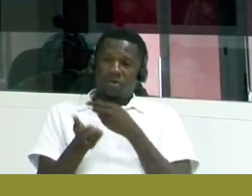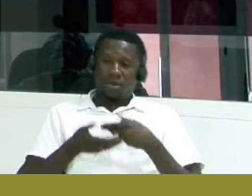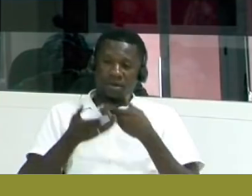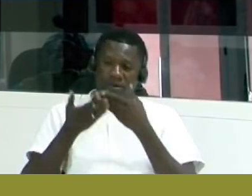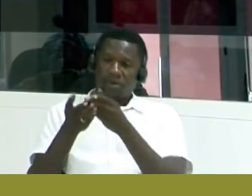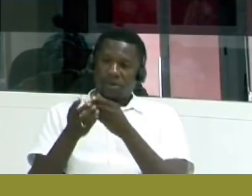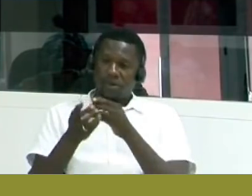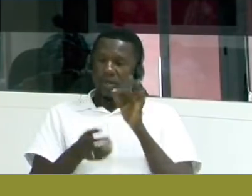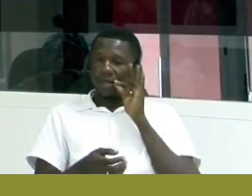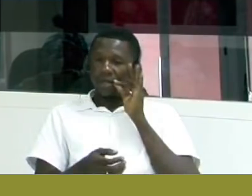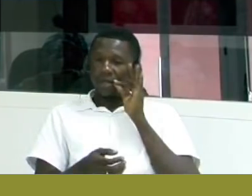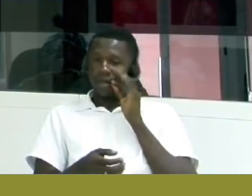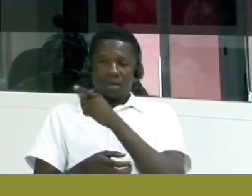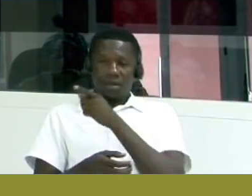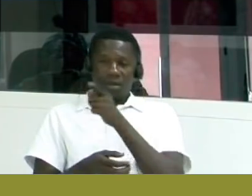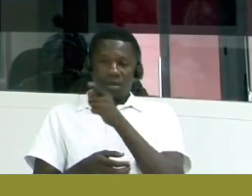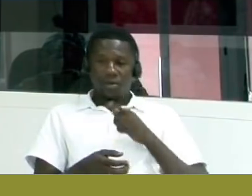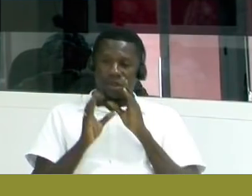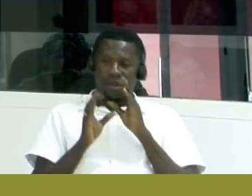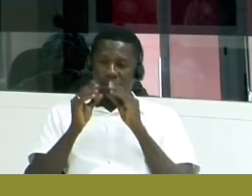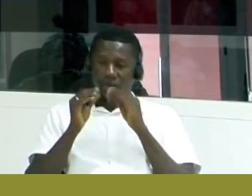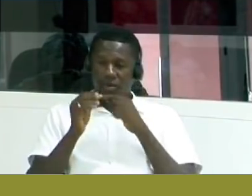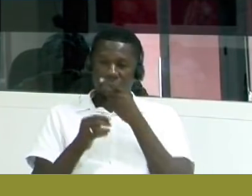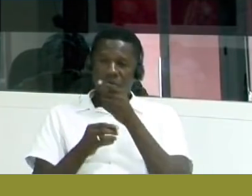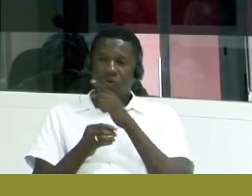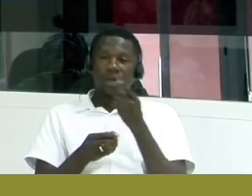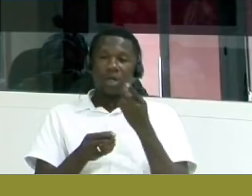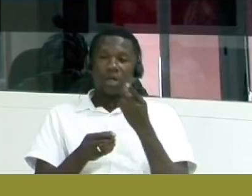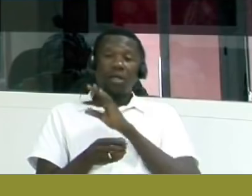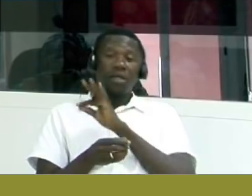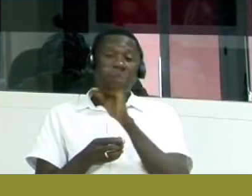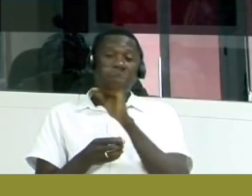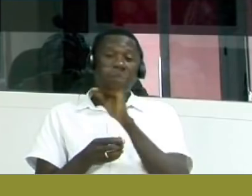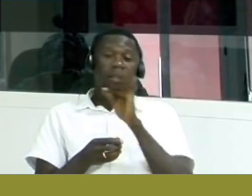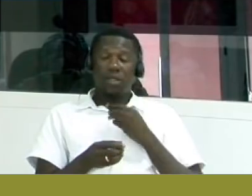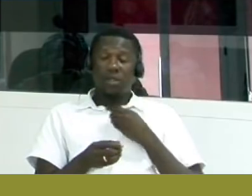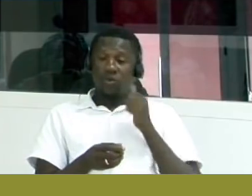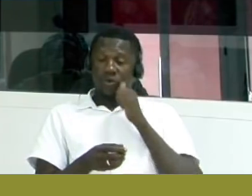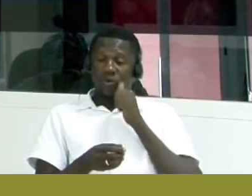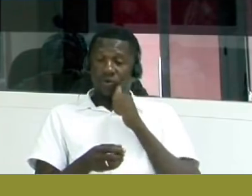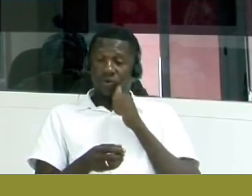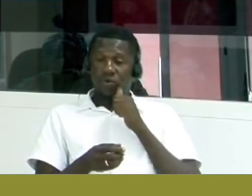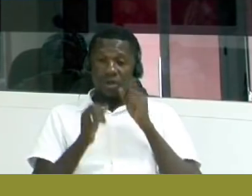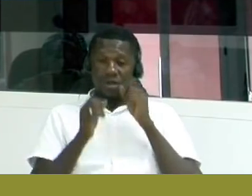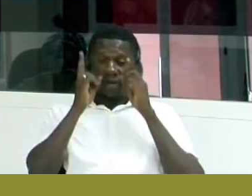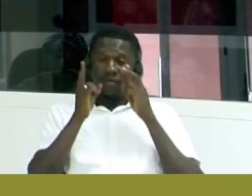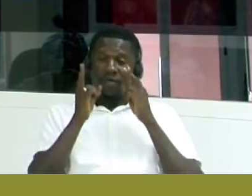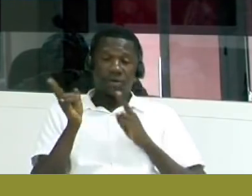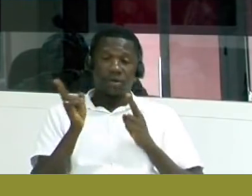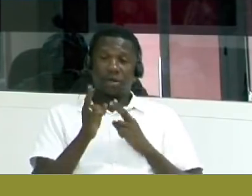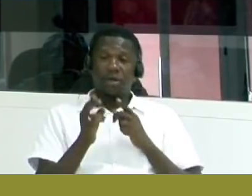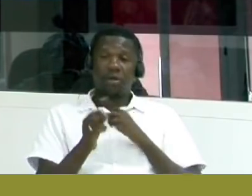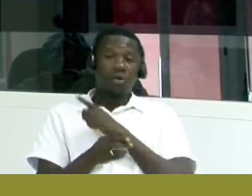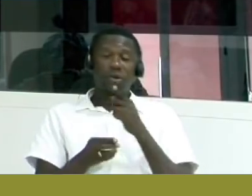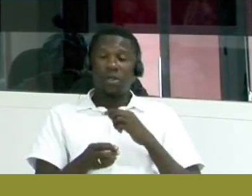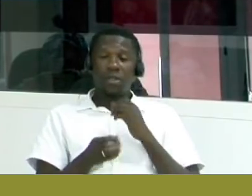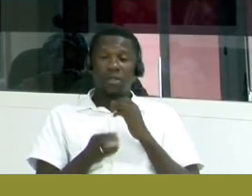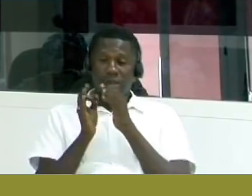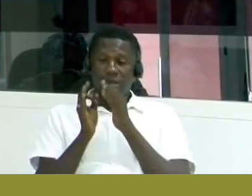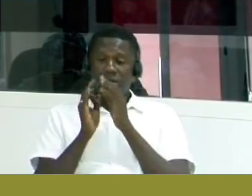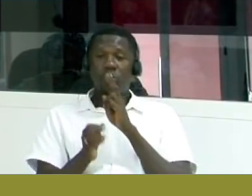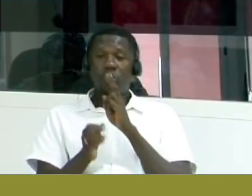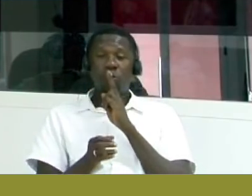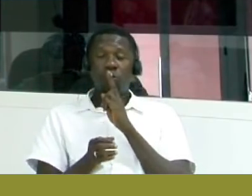answers. They were not telling you whether they used live ammunition. They were not telling you who used live ammunition,